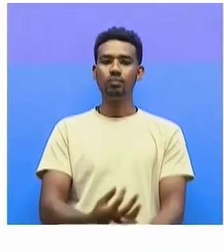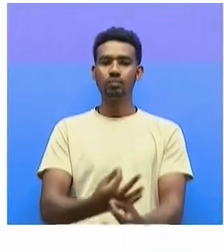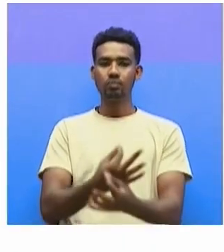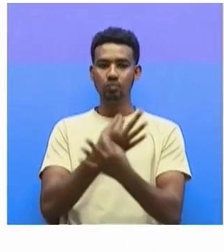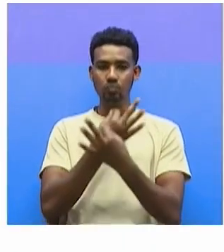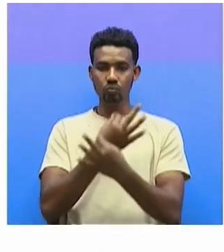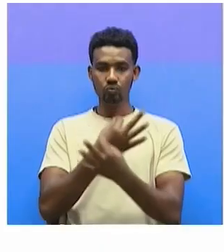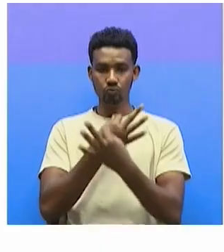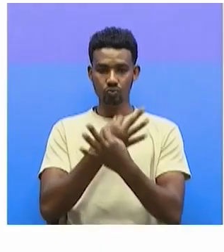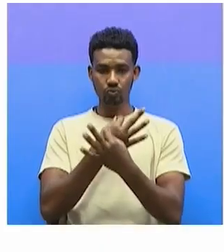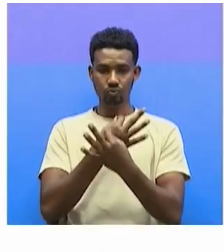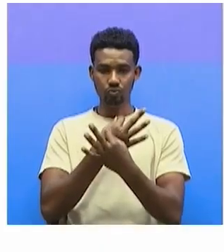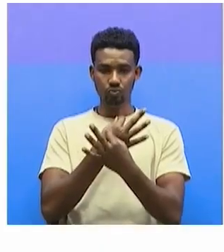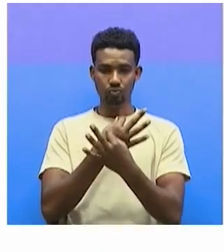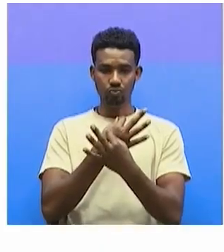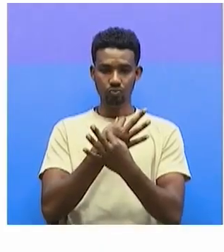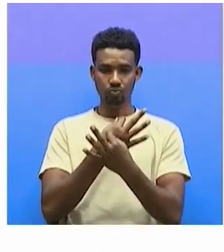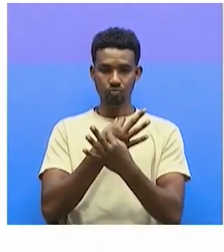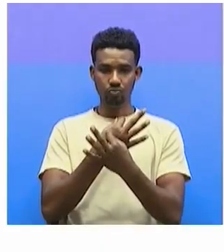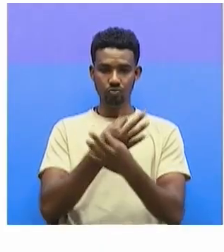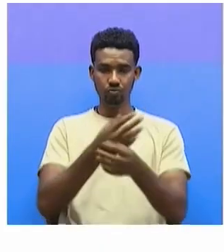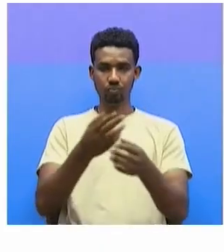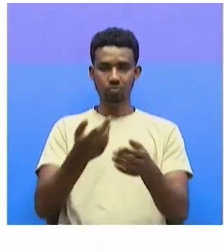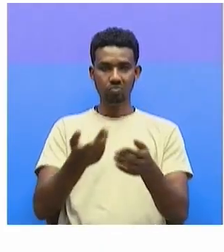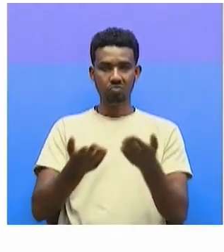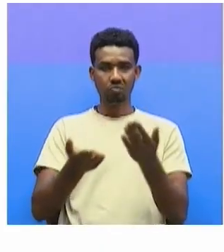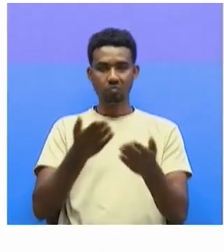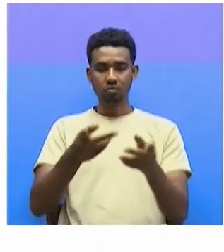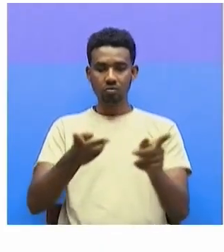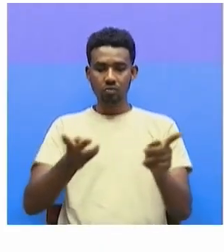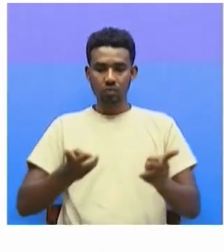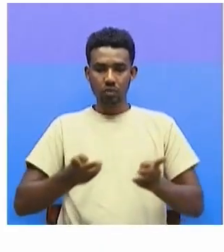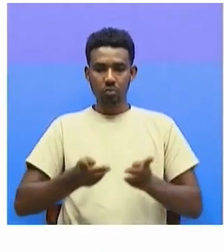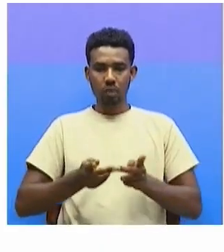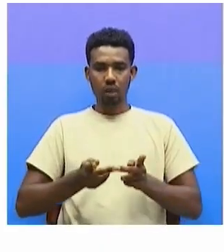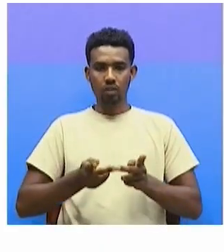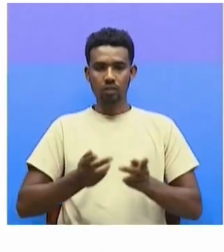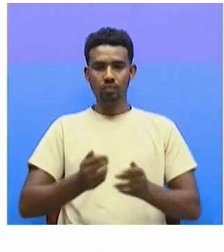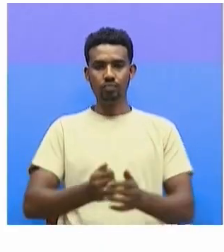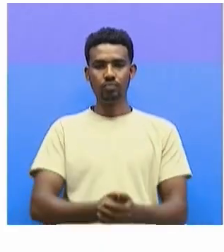And also place.